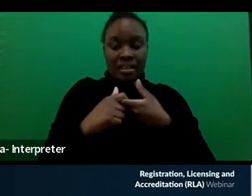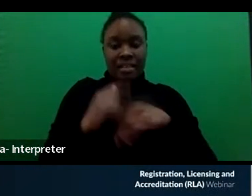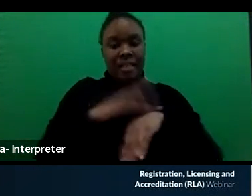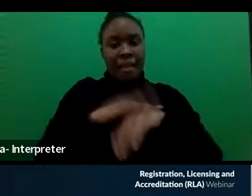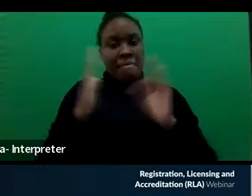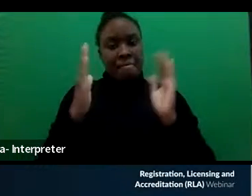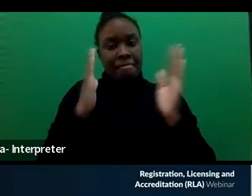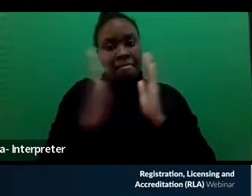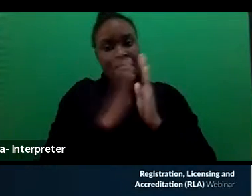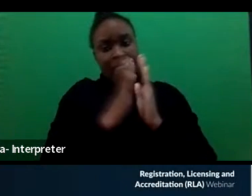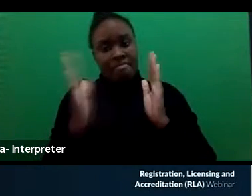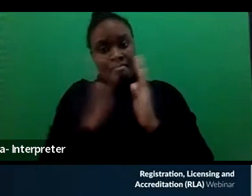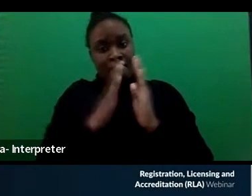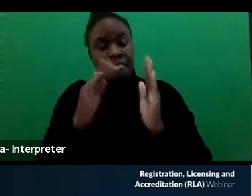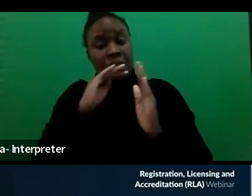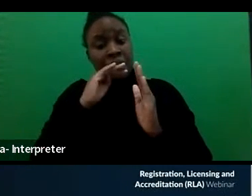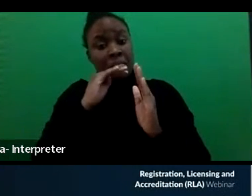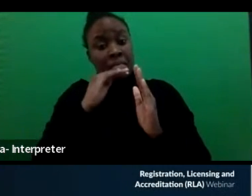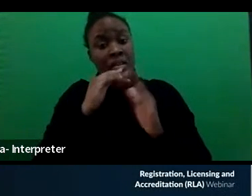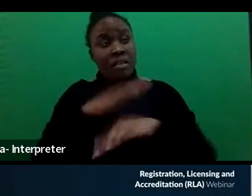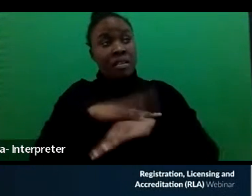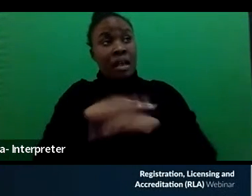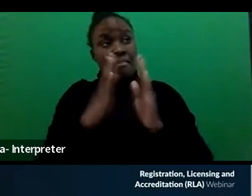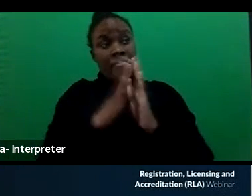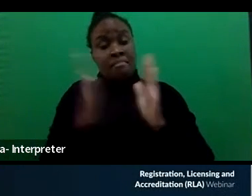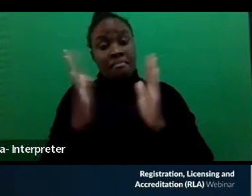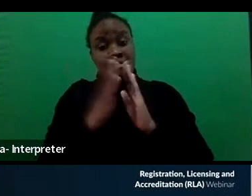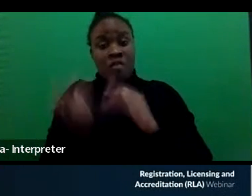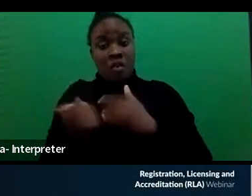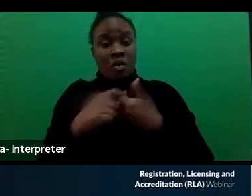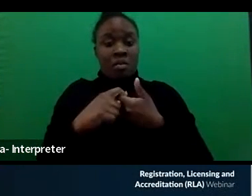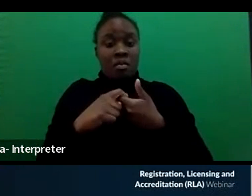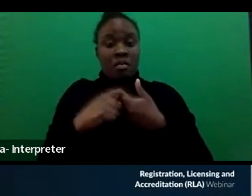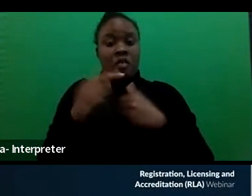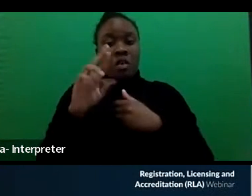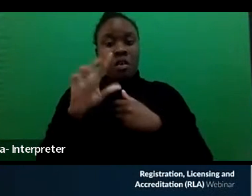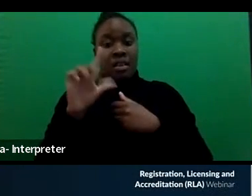current traders must be onboarded on e-filing for RLA?